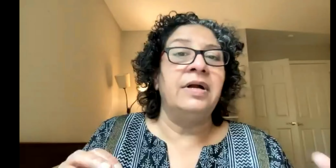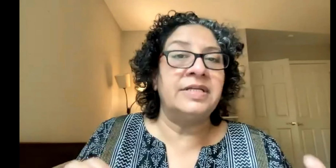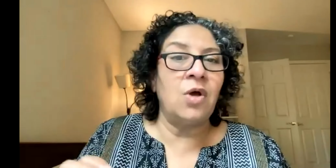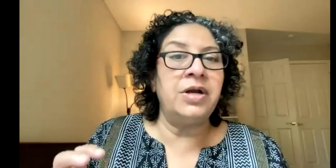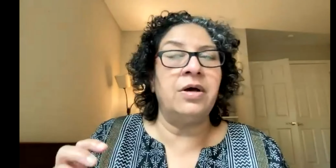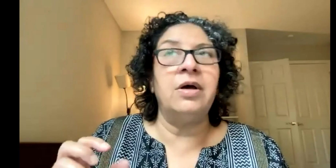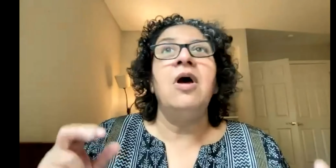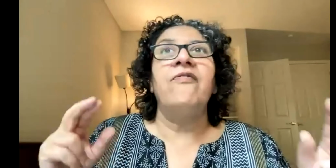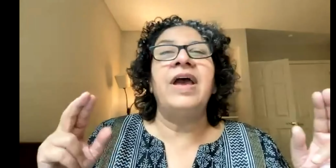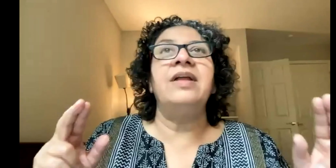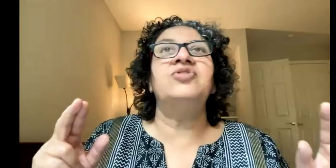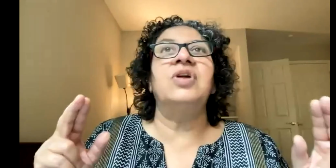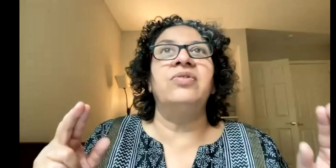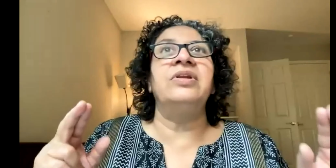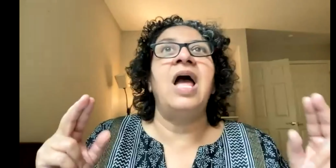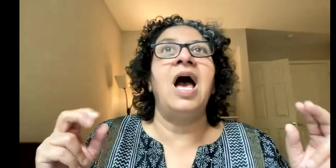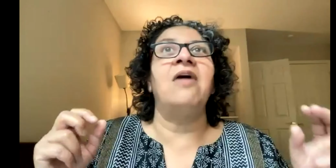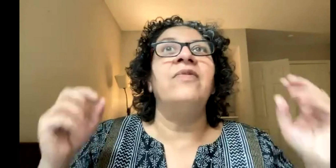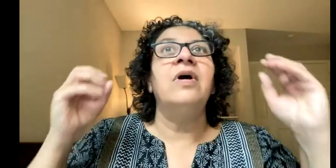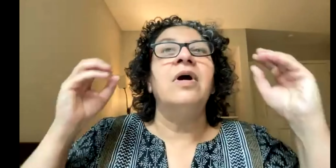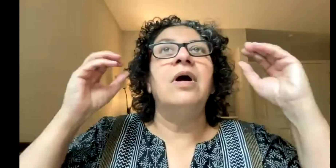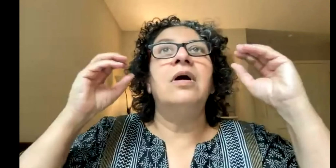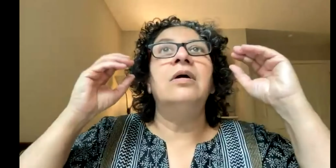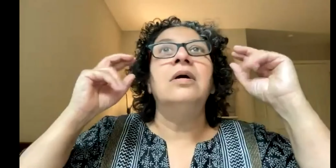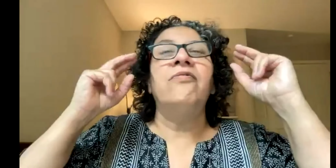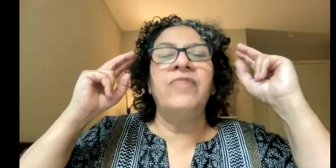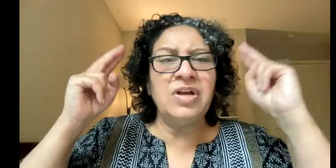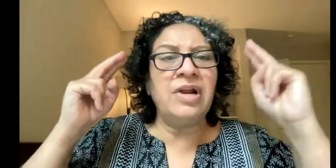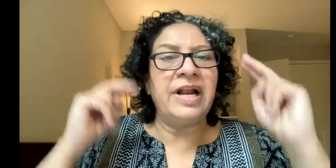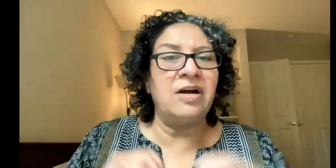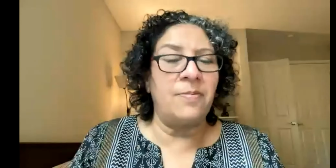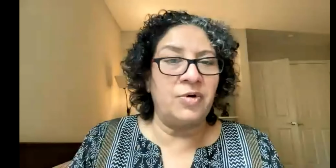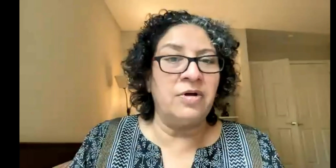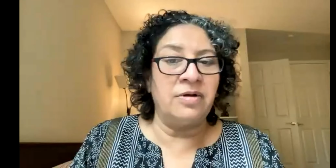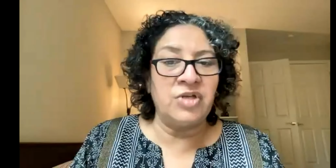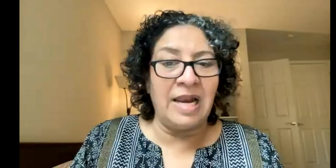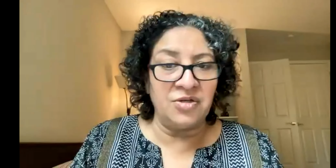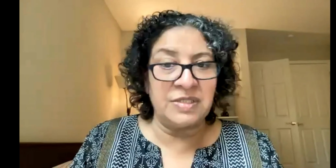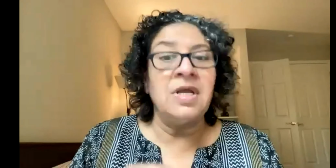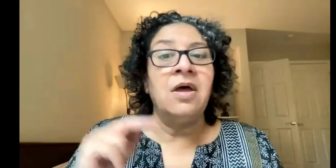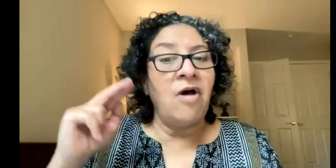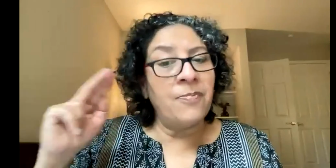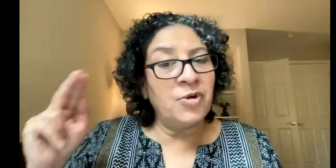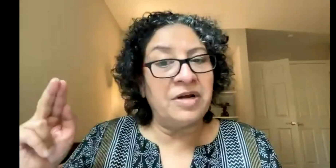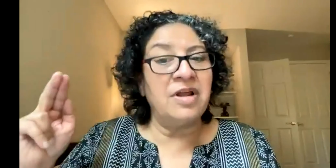a disorder where children have vision related